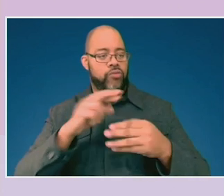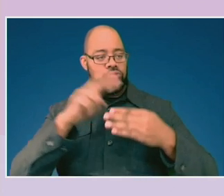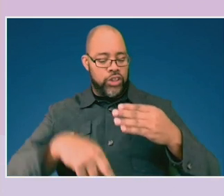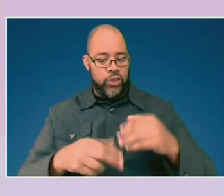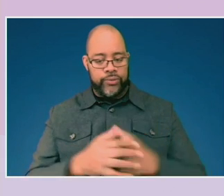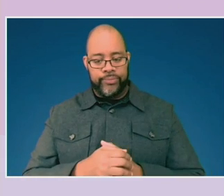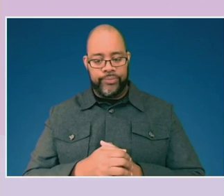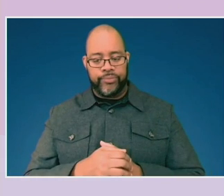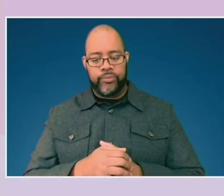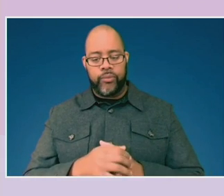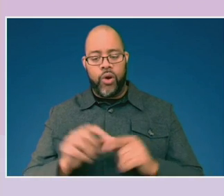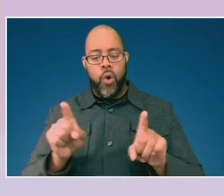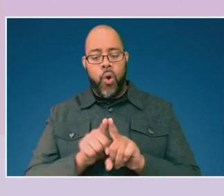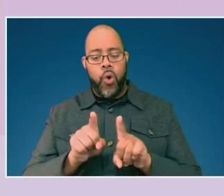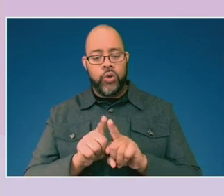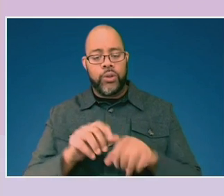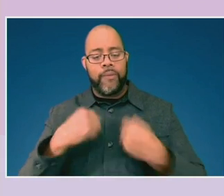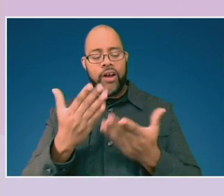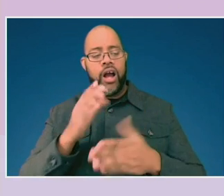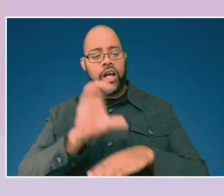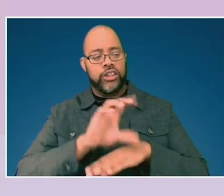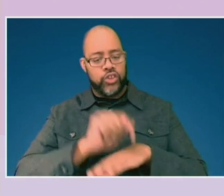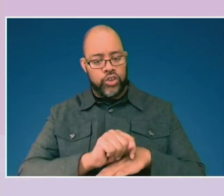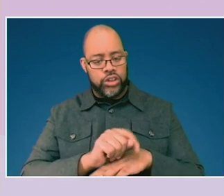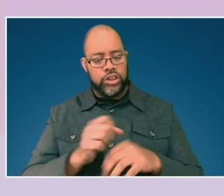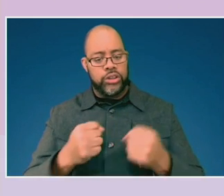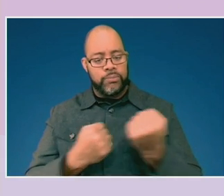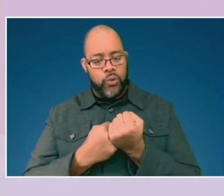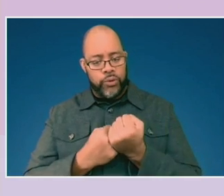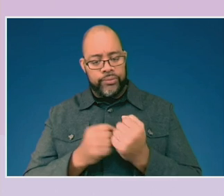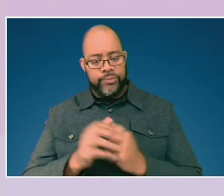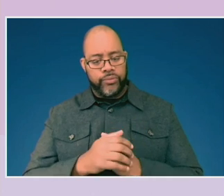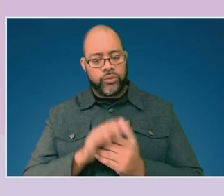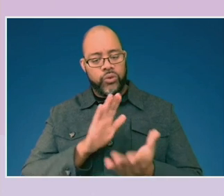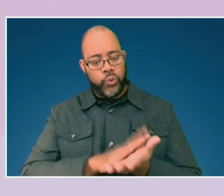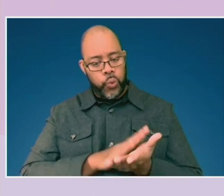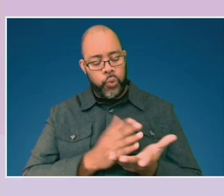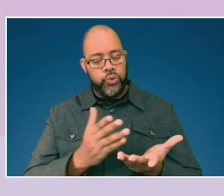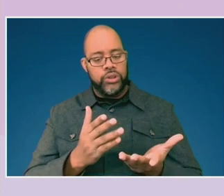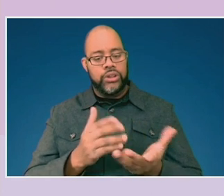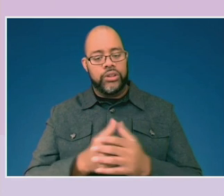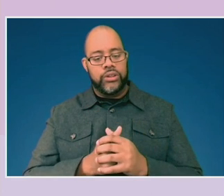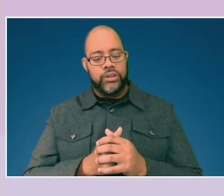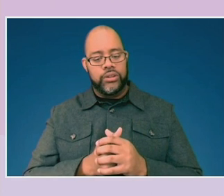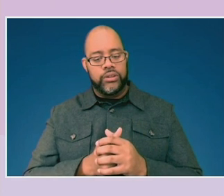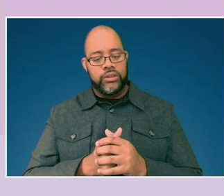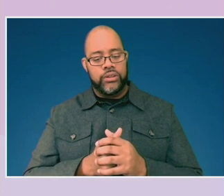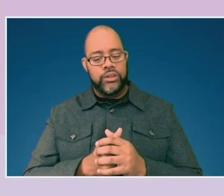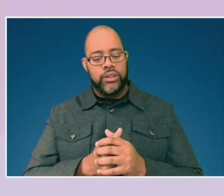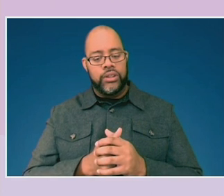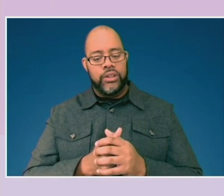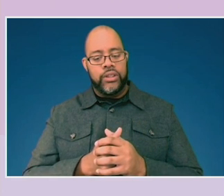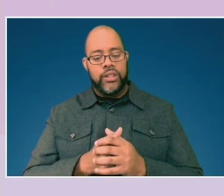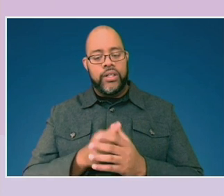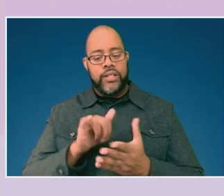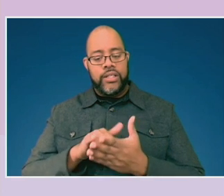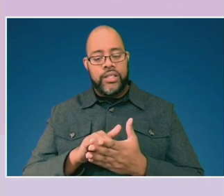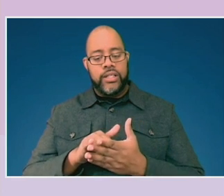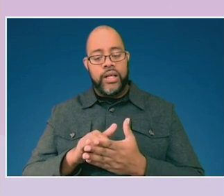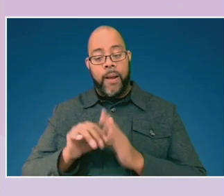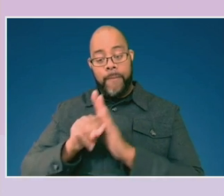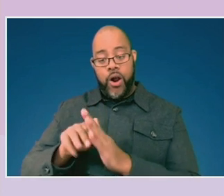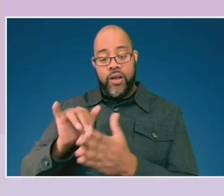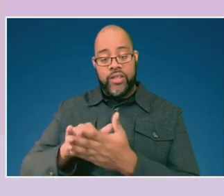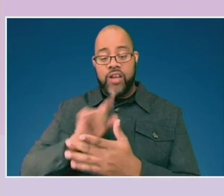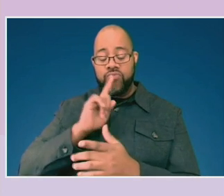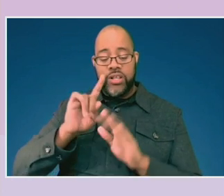also provide consultation support to schools on the Signs of Suicide program, which is a model that really